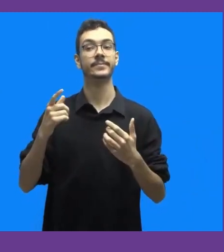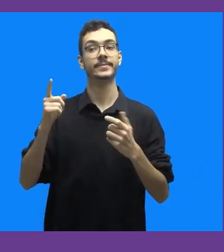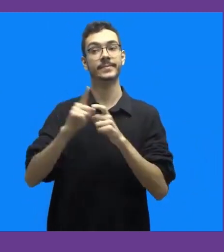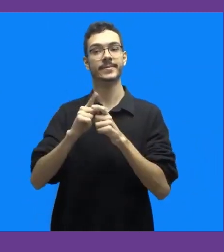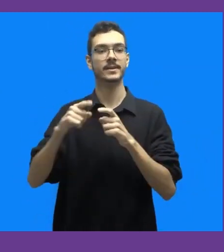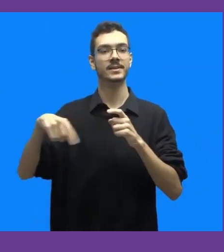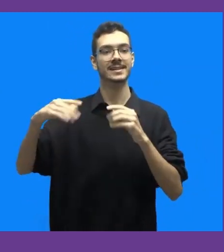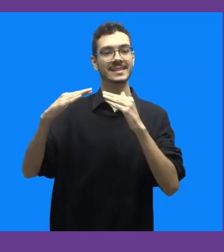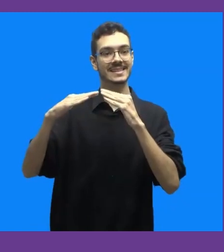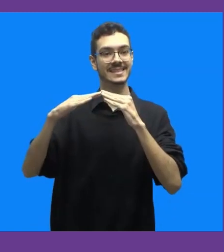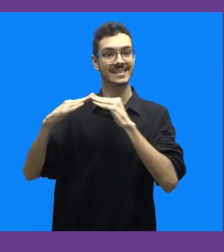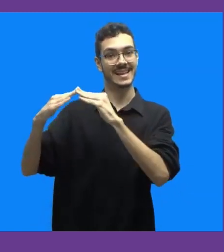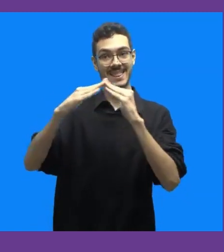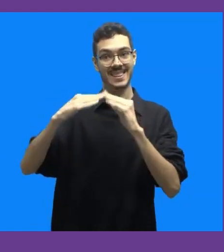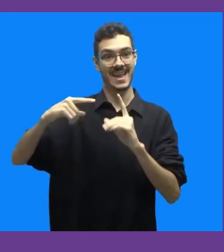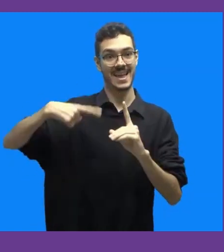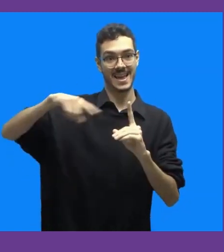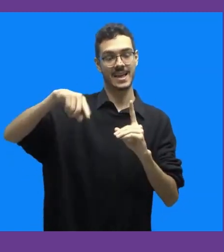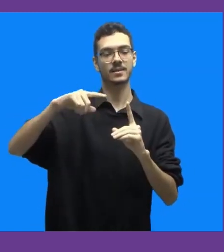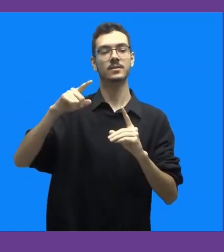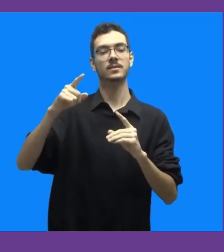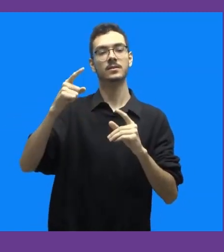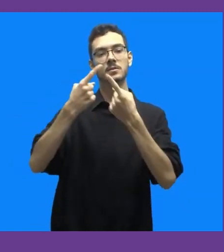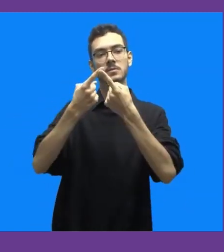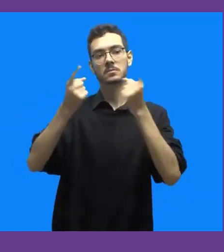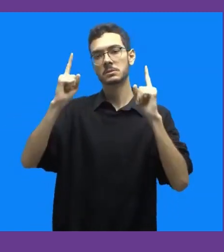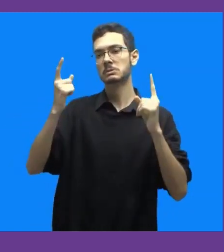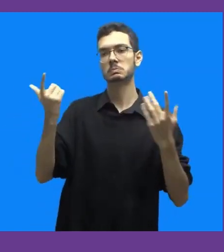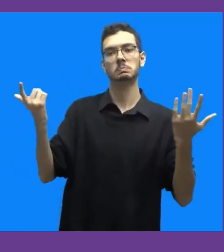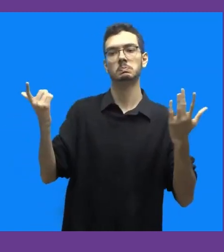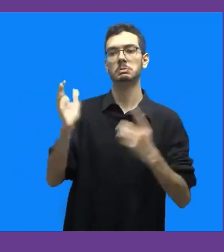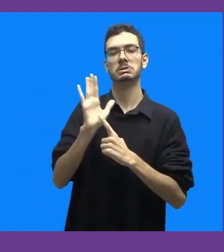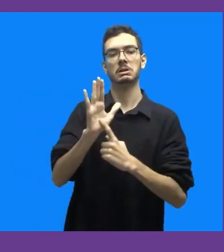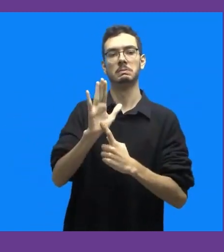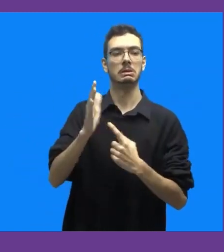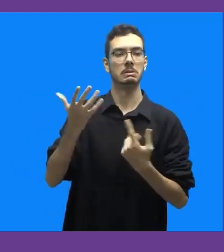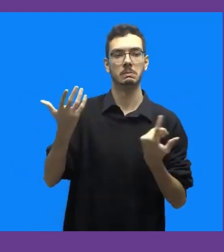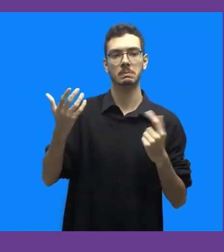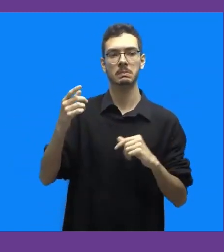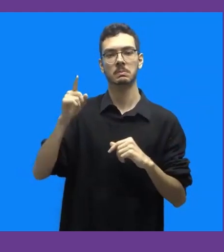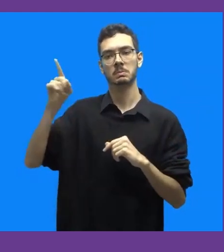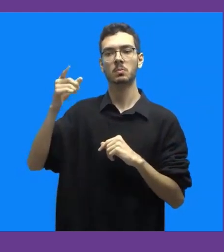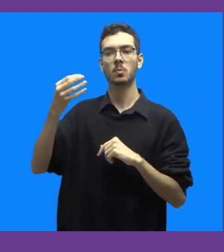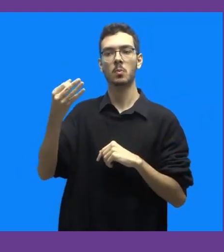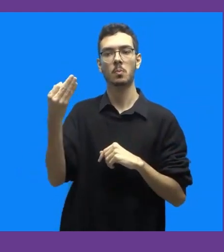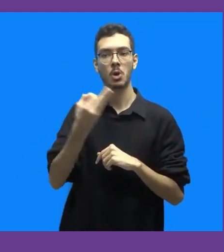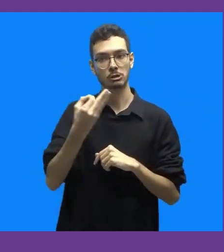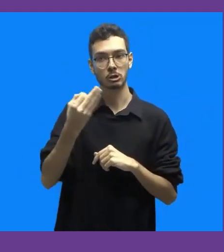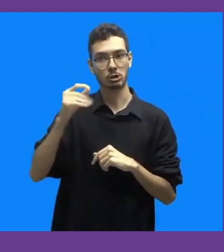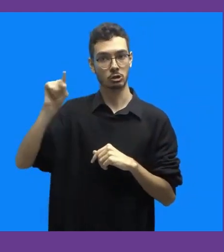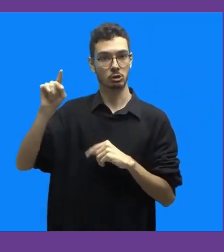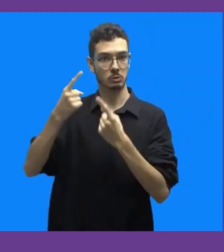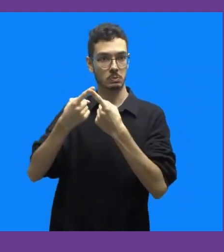Porto, I'll get the person I need to get. Could be something very practical, very simple, but it would mean then this project keeps going and